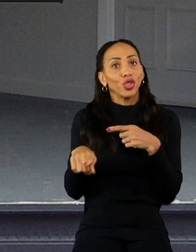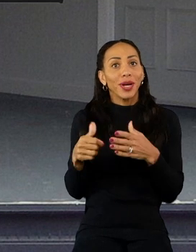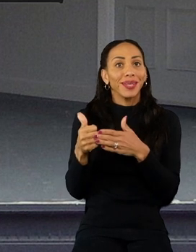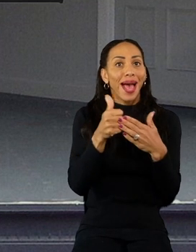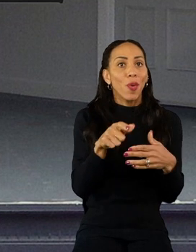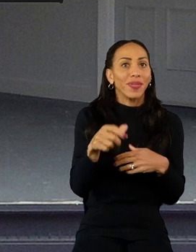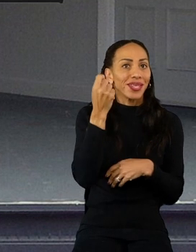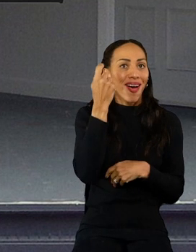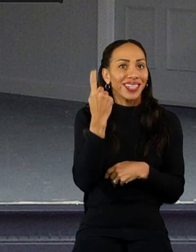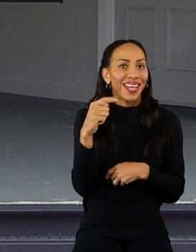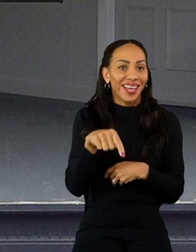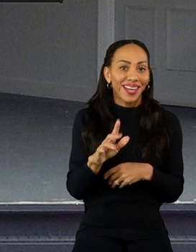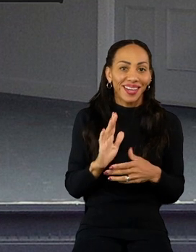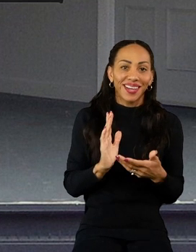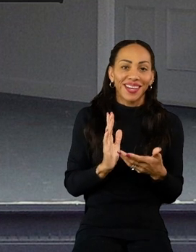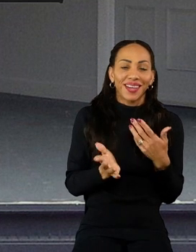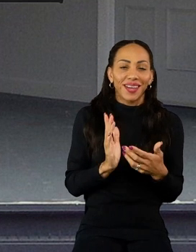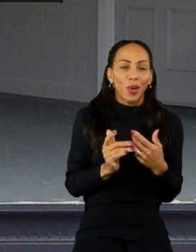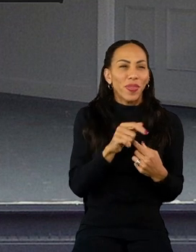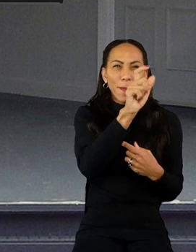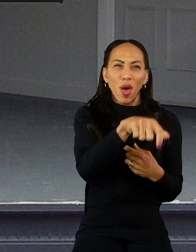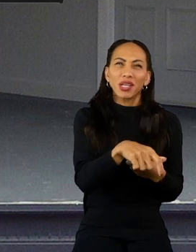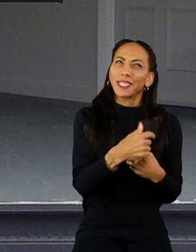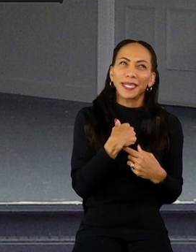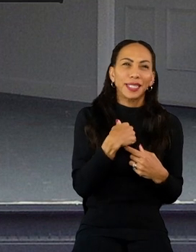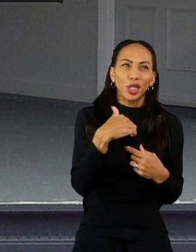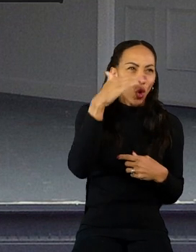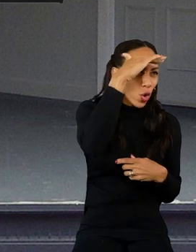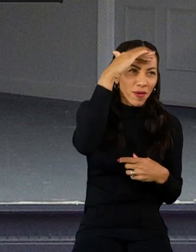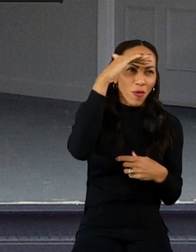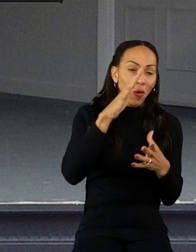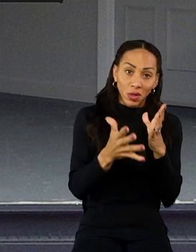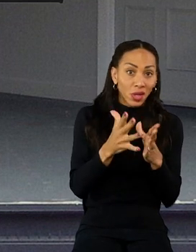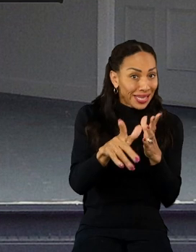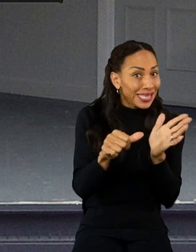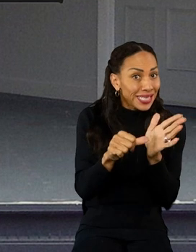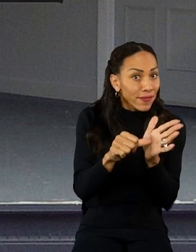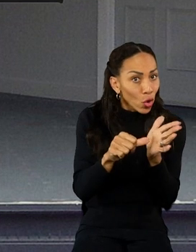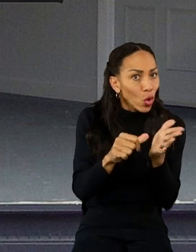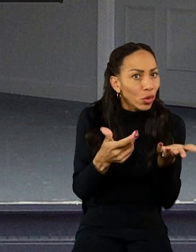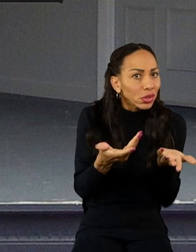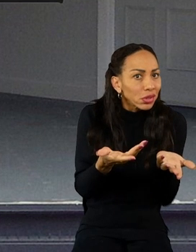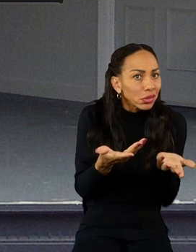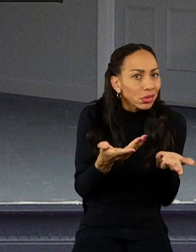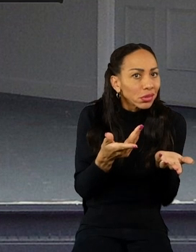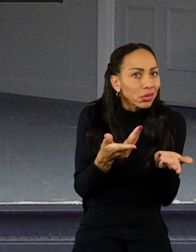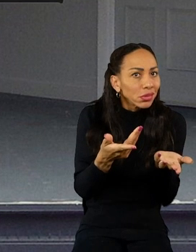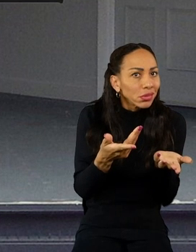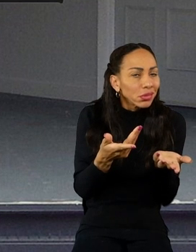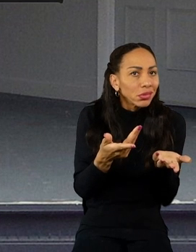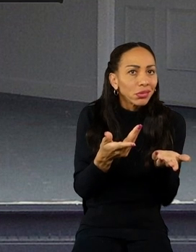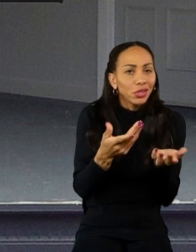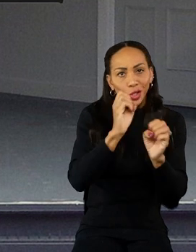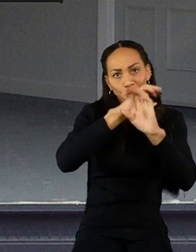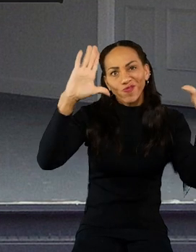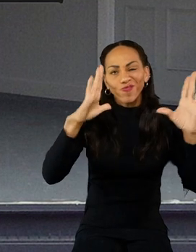logistically. Yeah. I'm sorry, I'm trying to help a little bit more with this idea that the sort of person you're looking for, but it is quite, from what you can tell